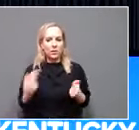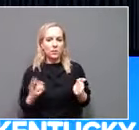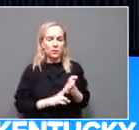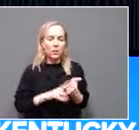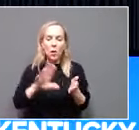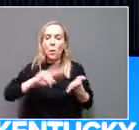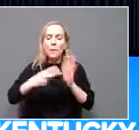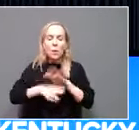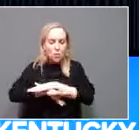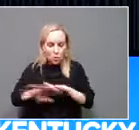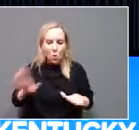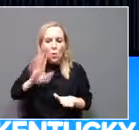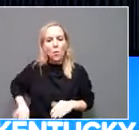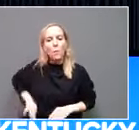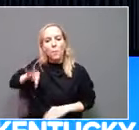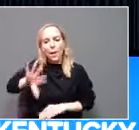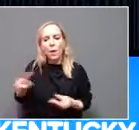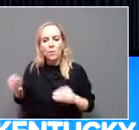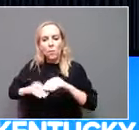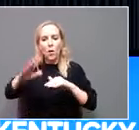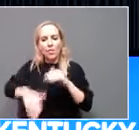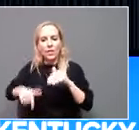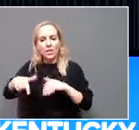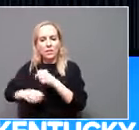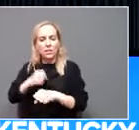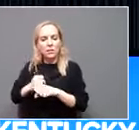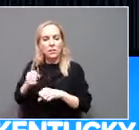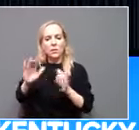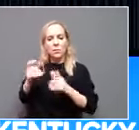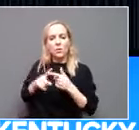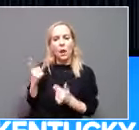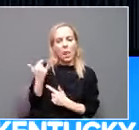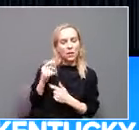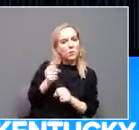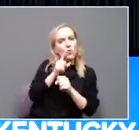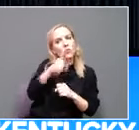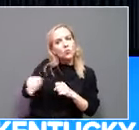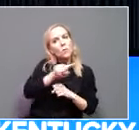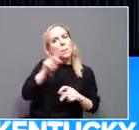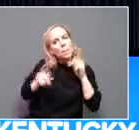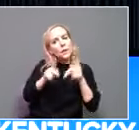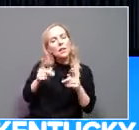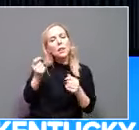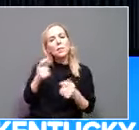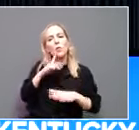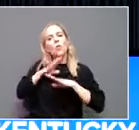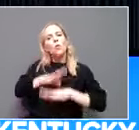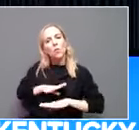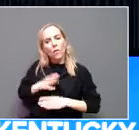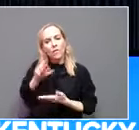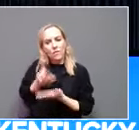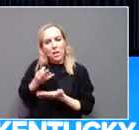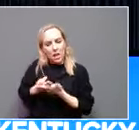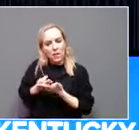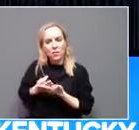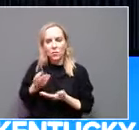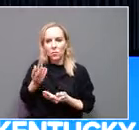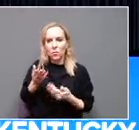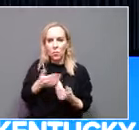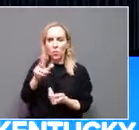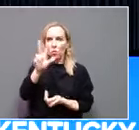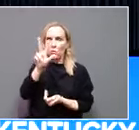more this year than they did last year. It ensures that people are going to get a little bit of relief, more than $300 million going back